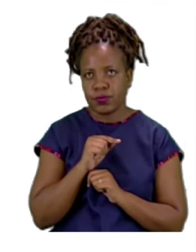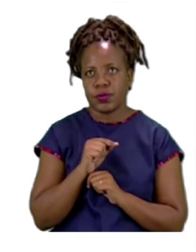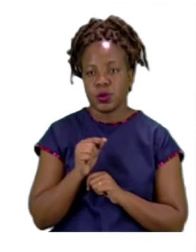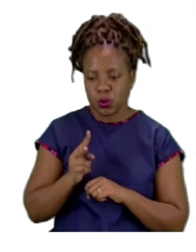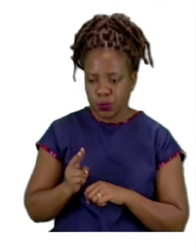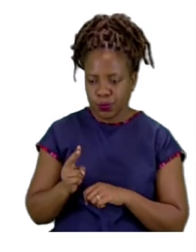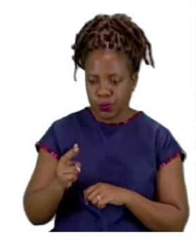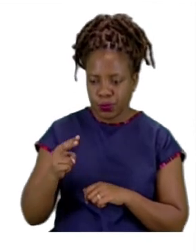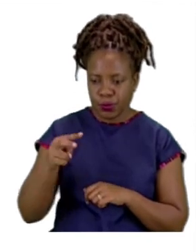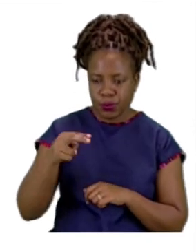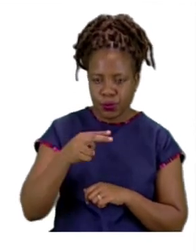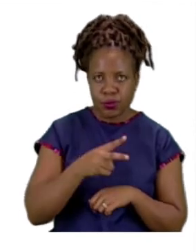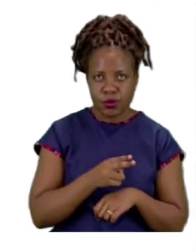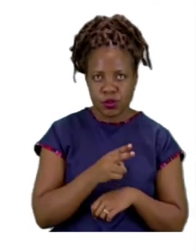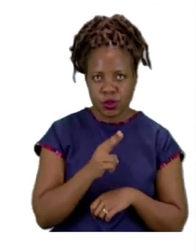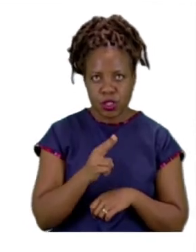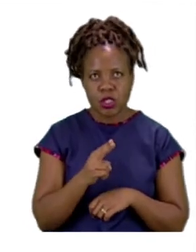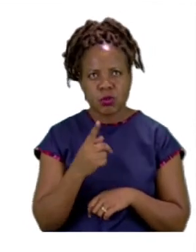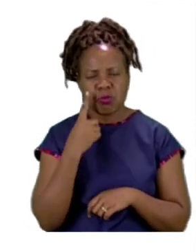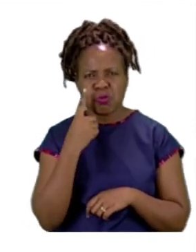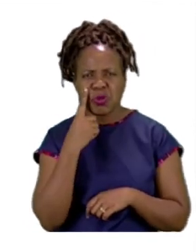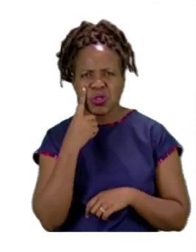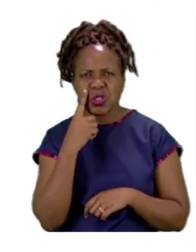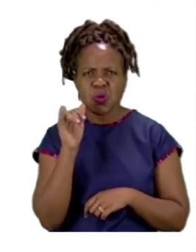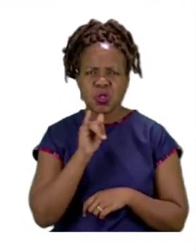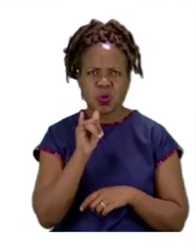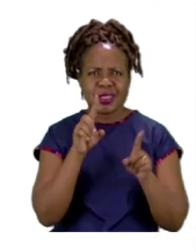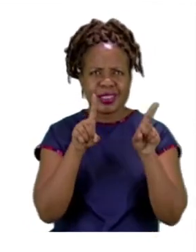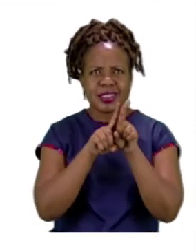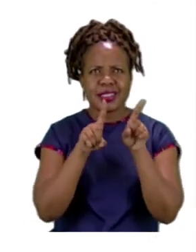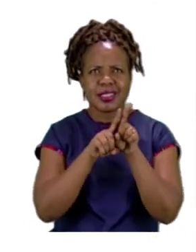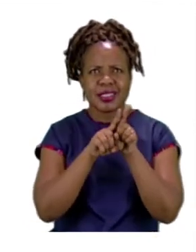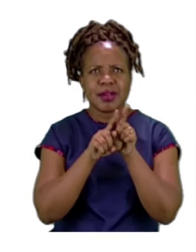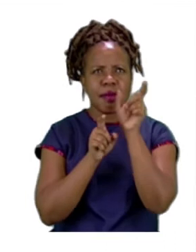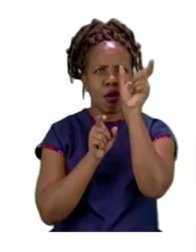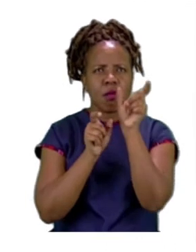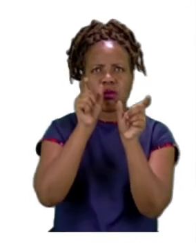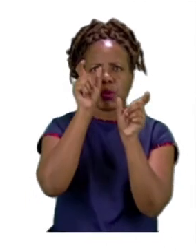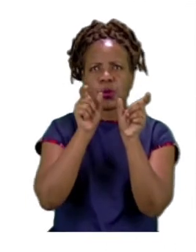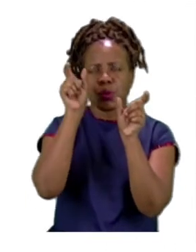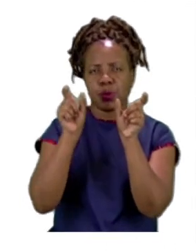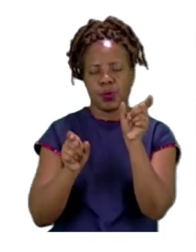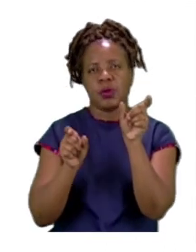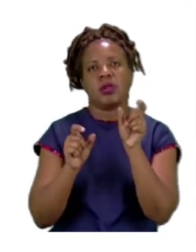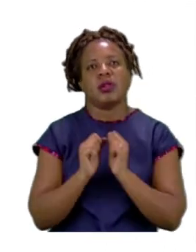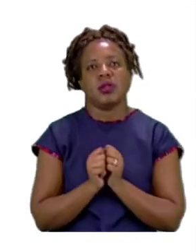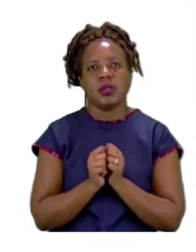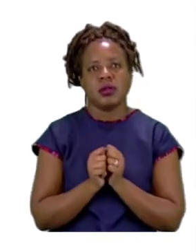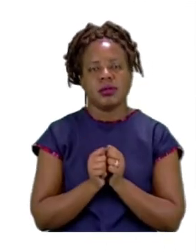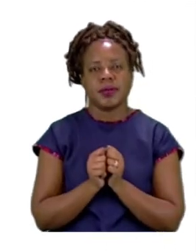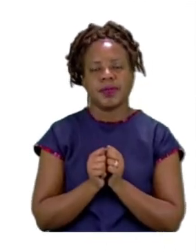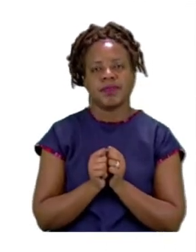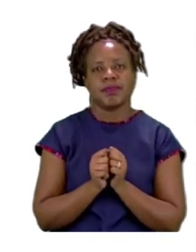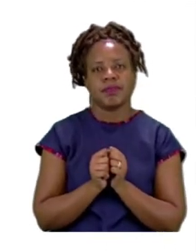in the correct 3D shape column. I want you to please take your time for each of the shapes. And